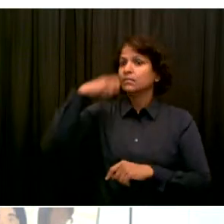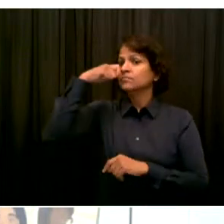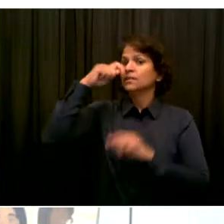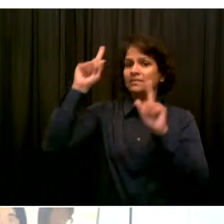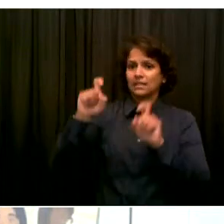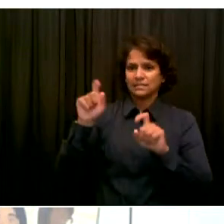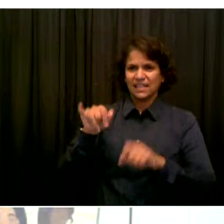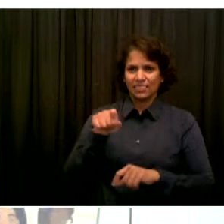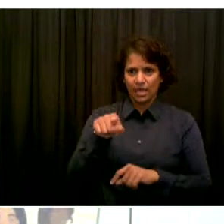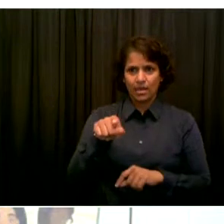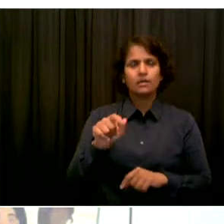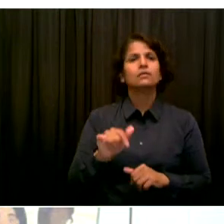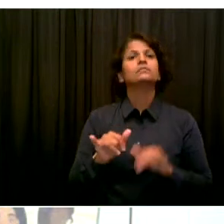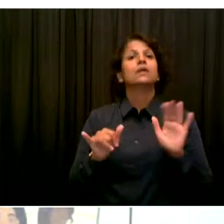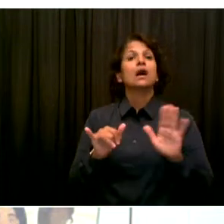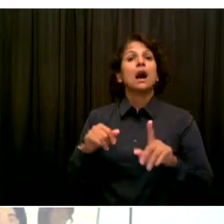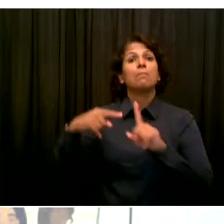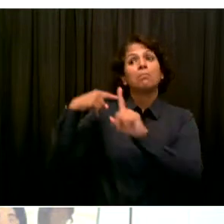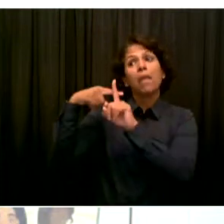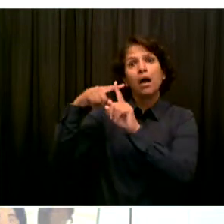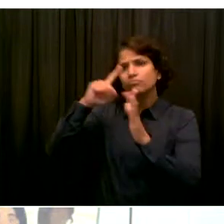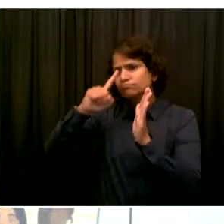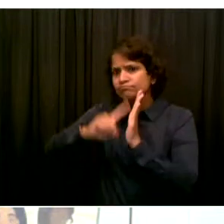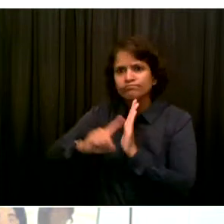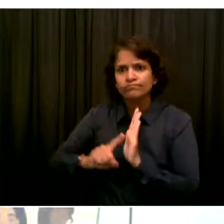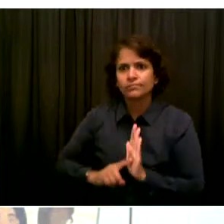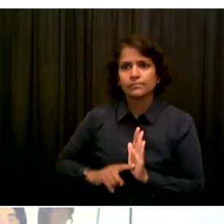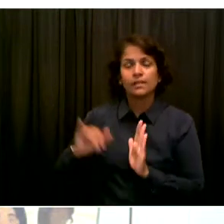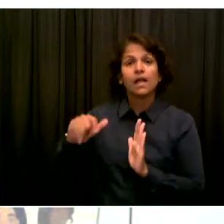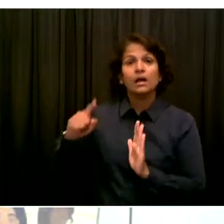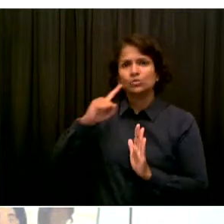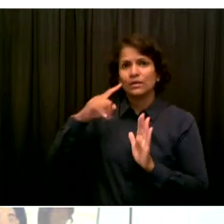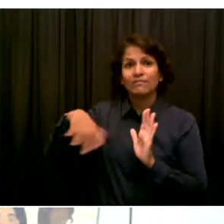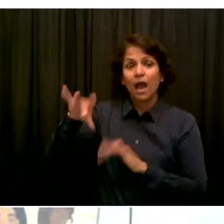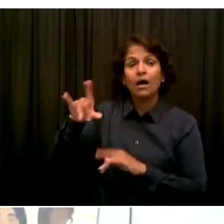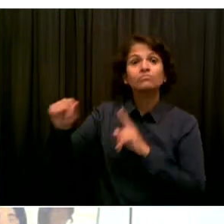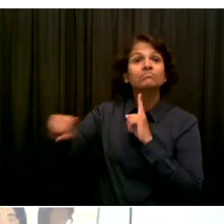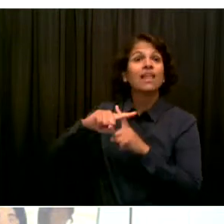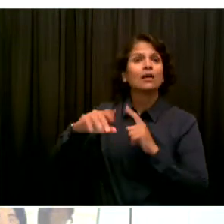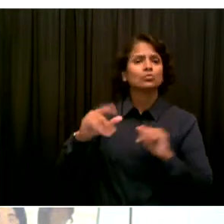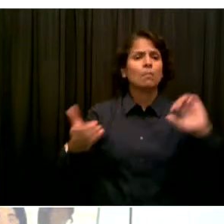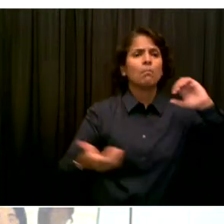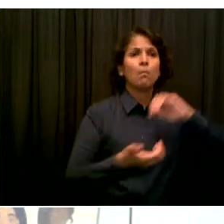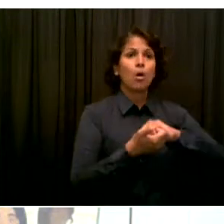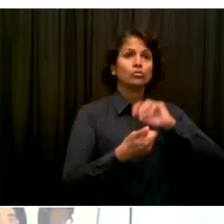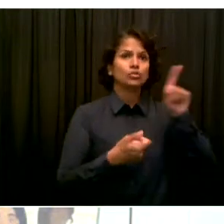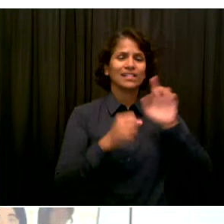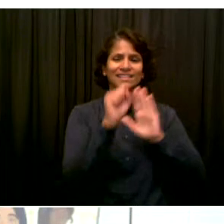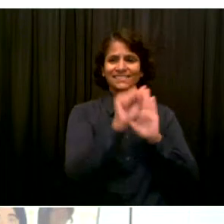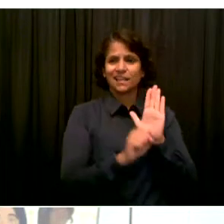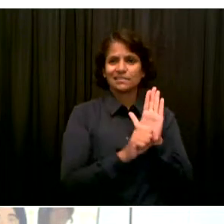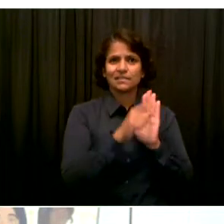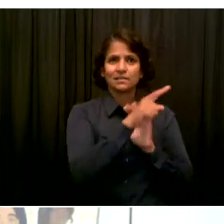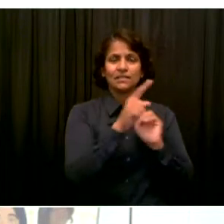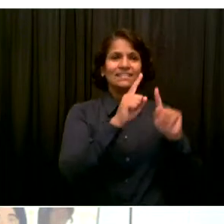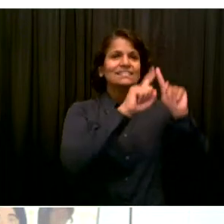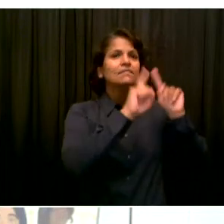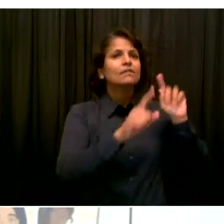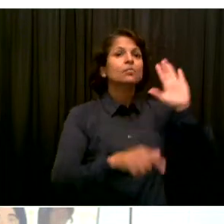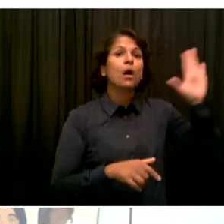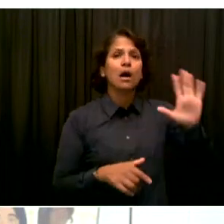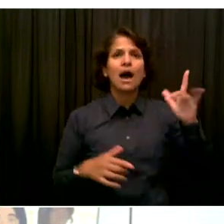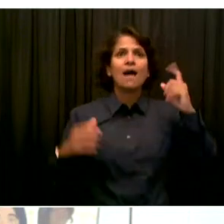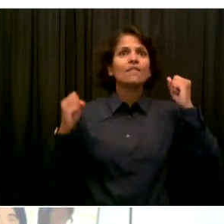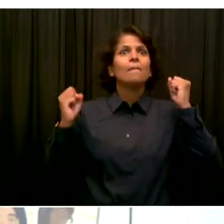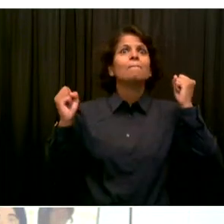we're communicating with other state and local health departments to identify cases among residents of other jurisdictions. This helps